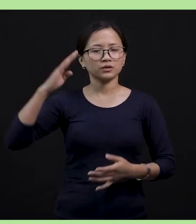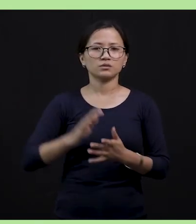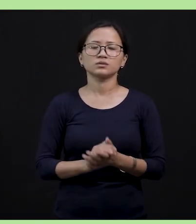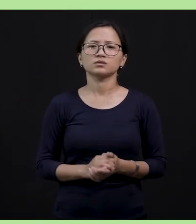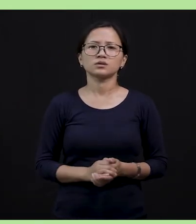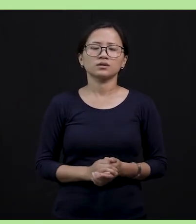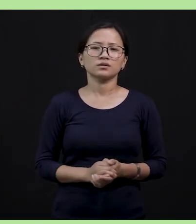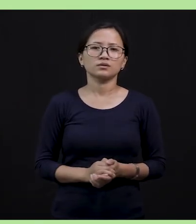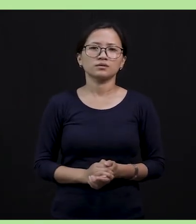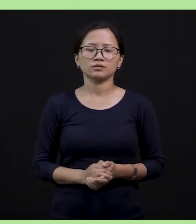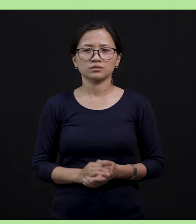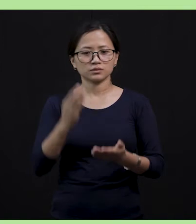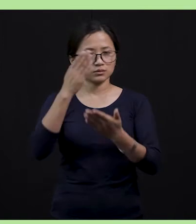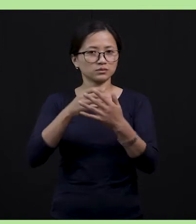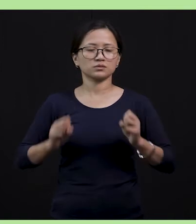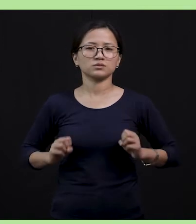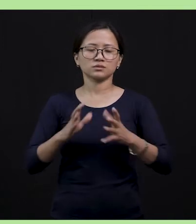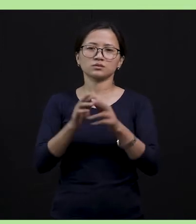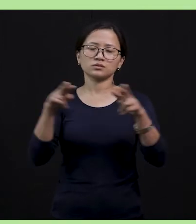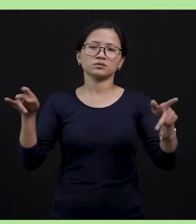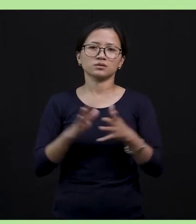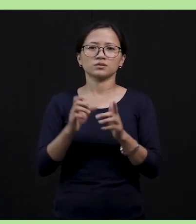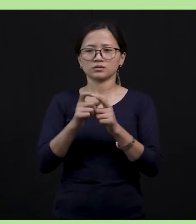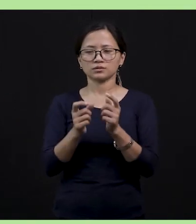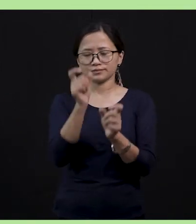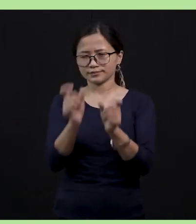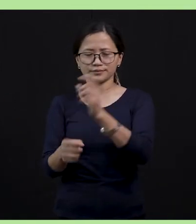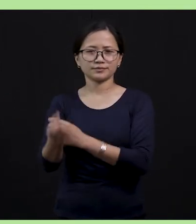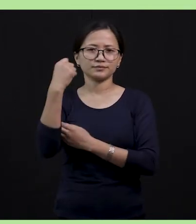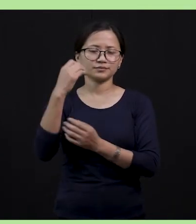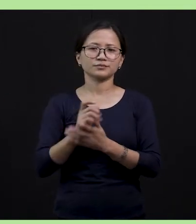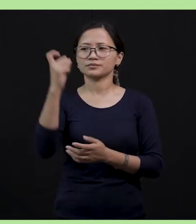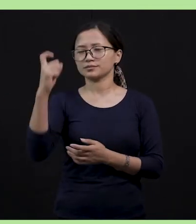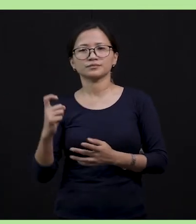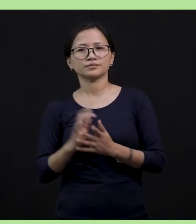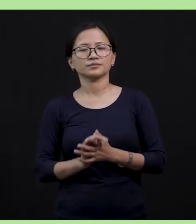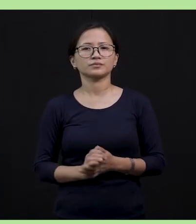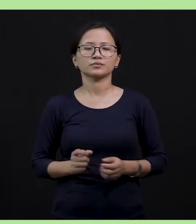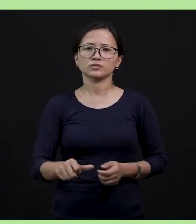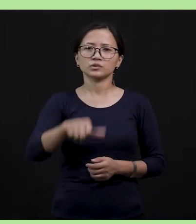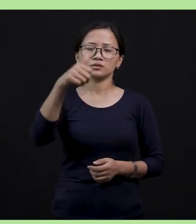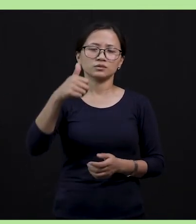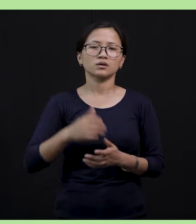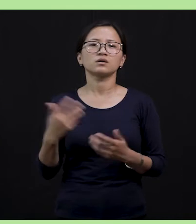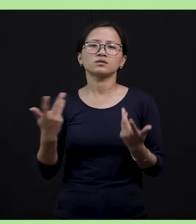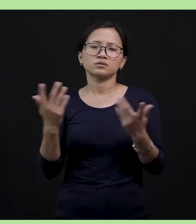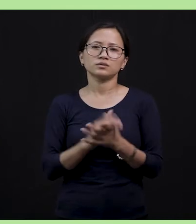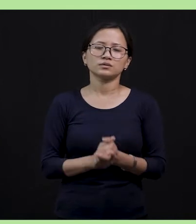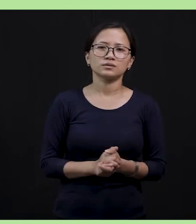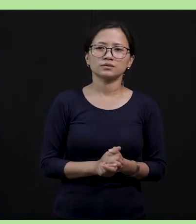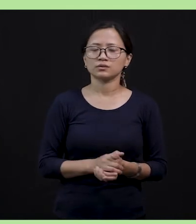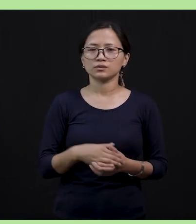you? So, a stark difference to the democratic government, I need to win. And how am I going to win?